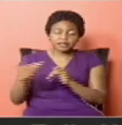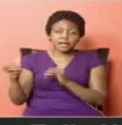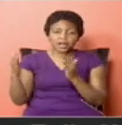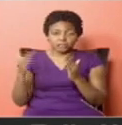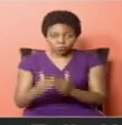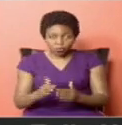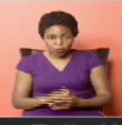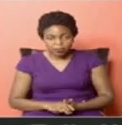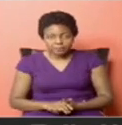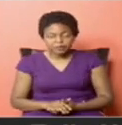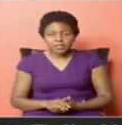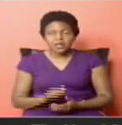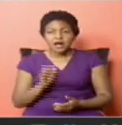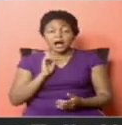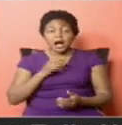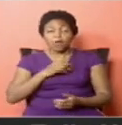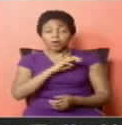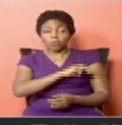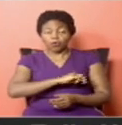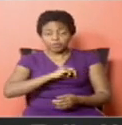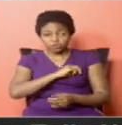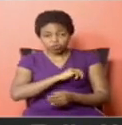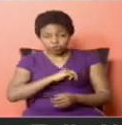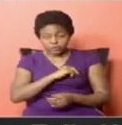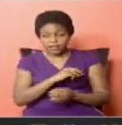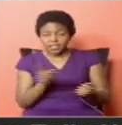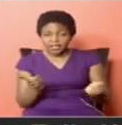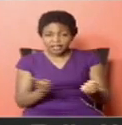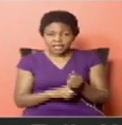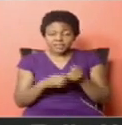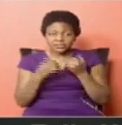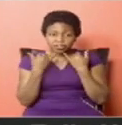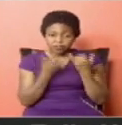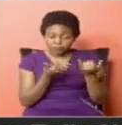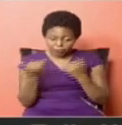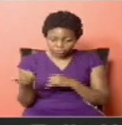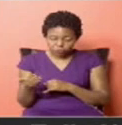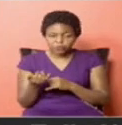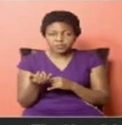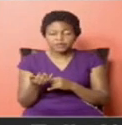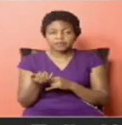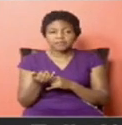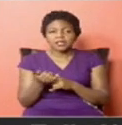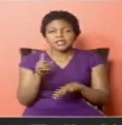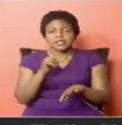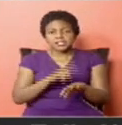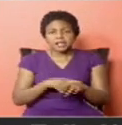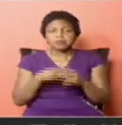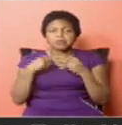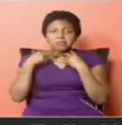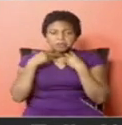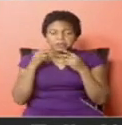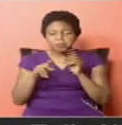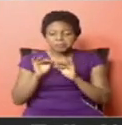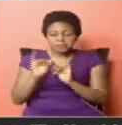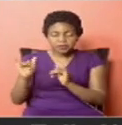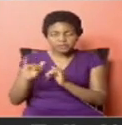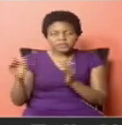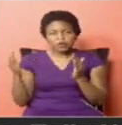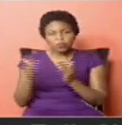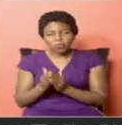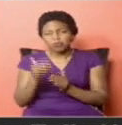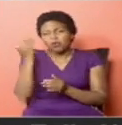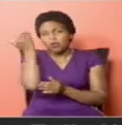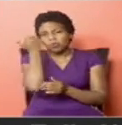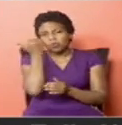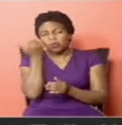Our commission has particularly noted that court sessions were reduced during the lockdown,